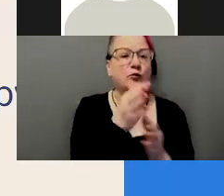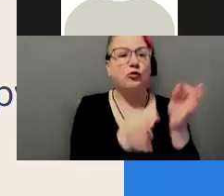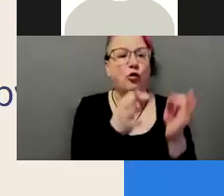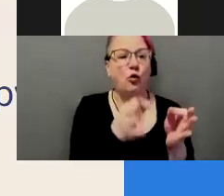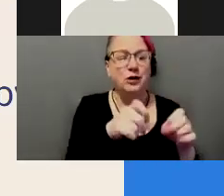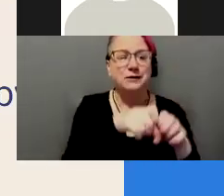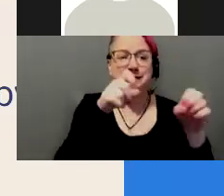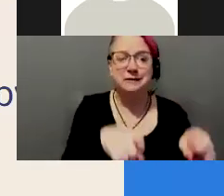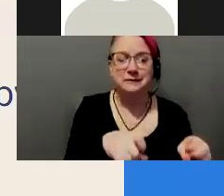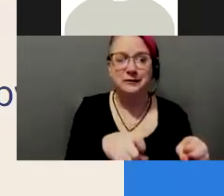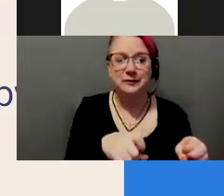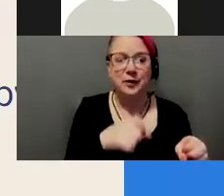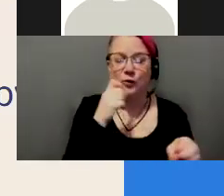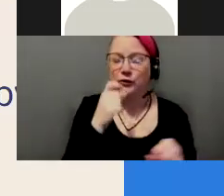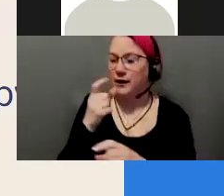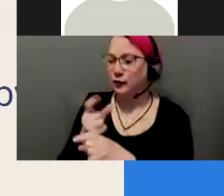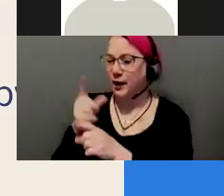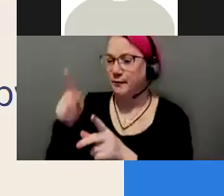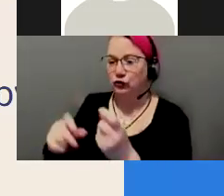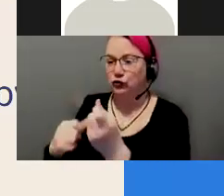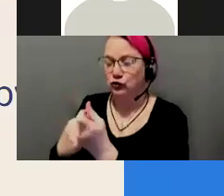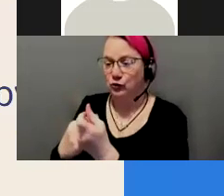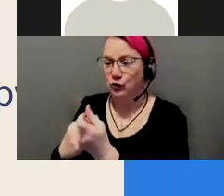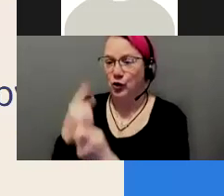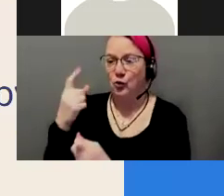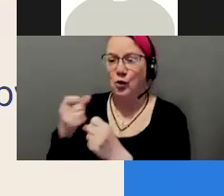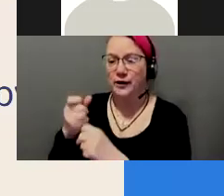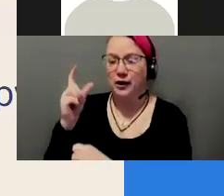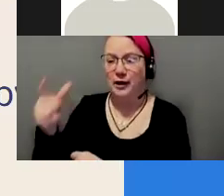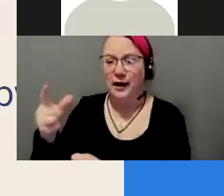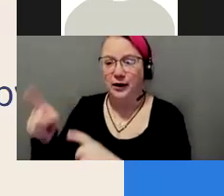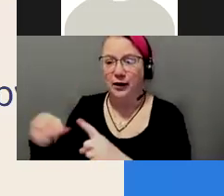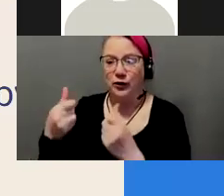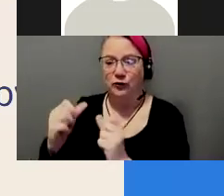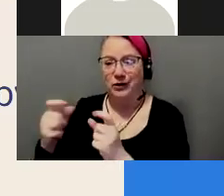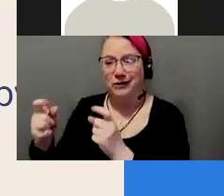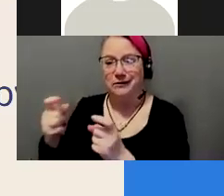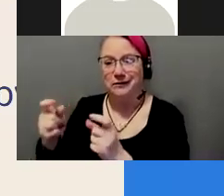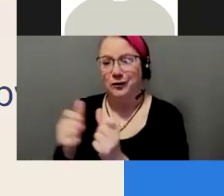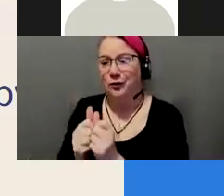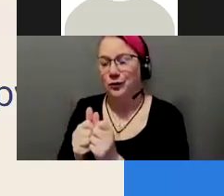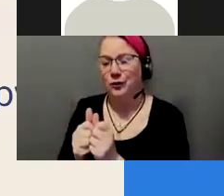not necessarily the right person to support them a year later when they were trying to deal with